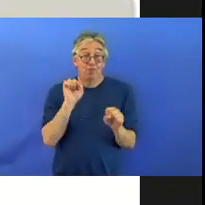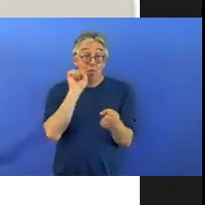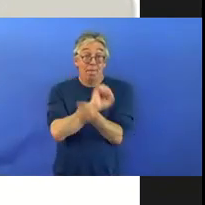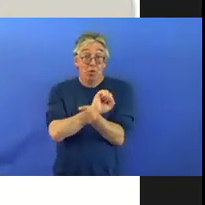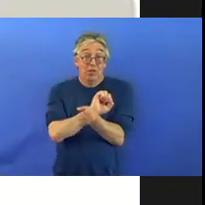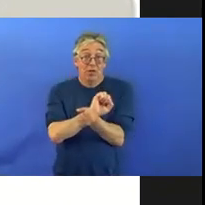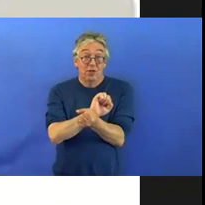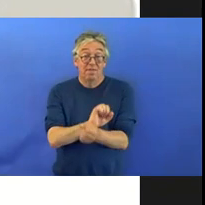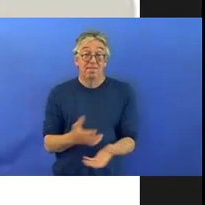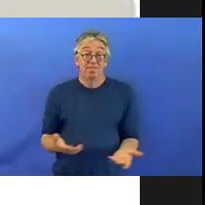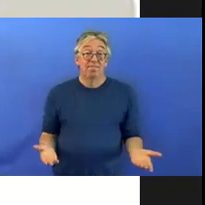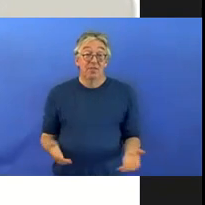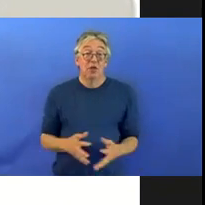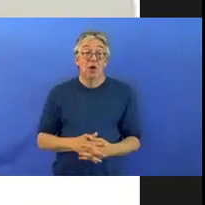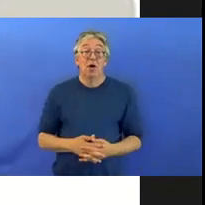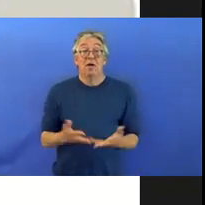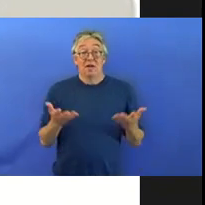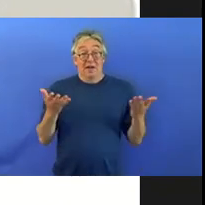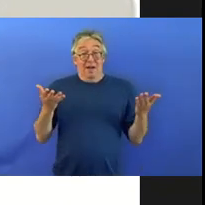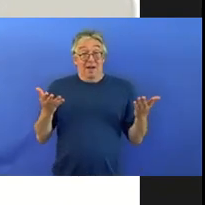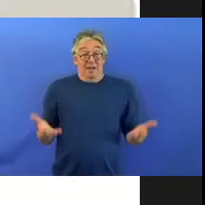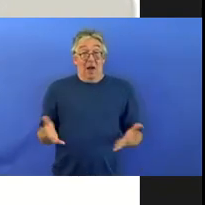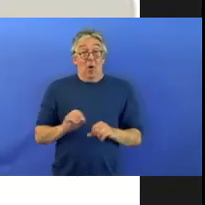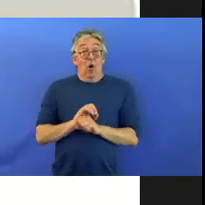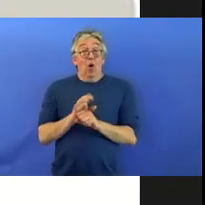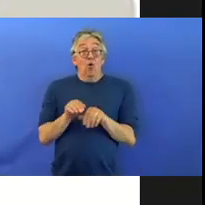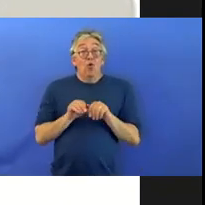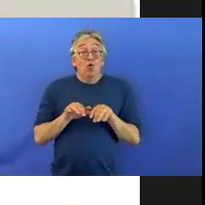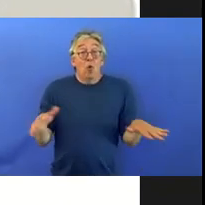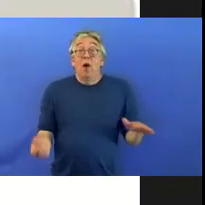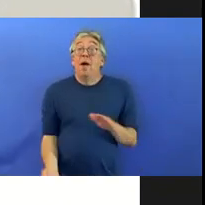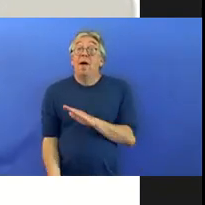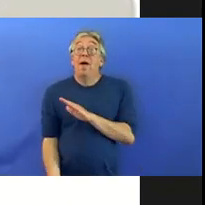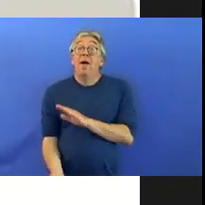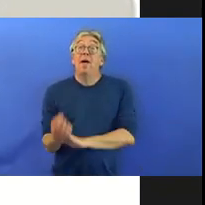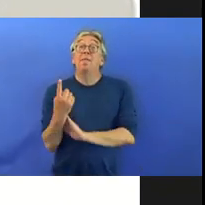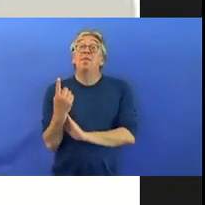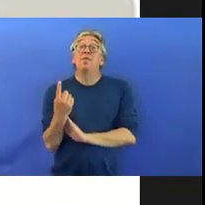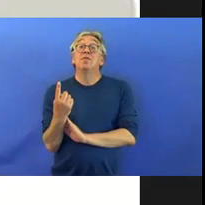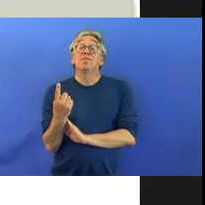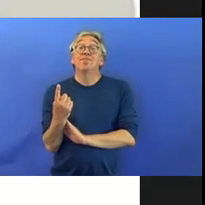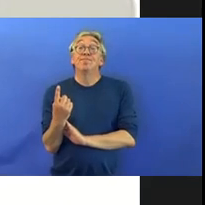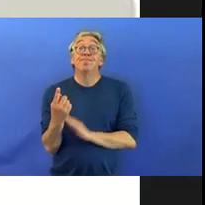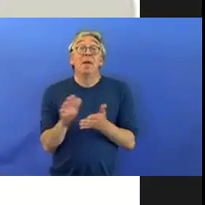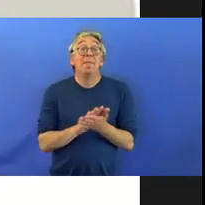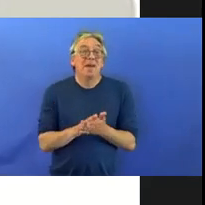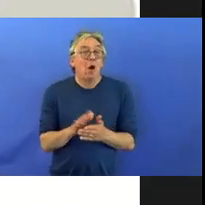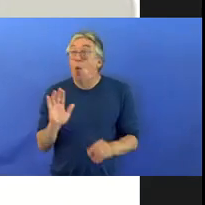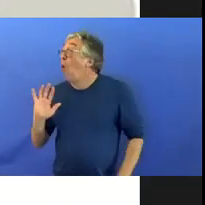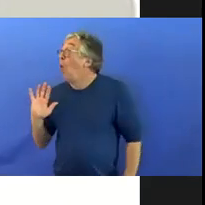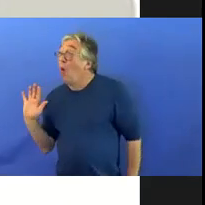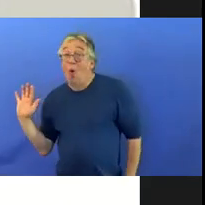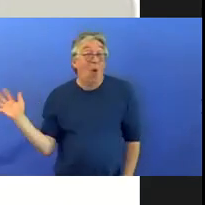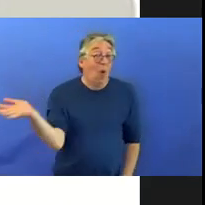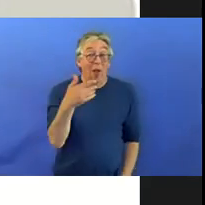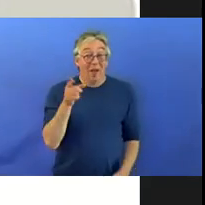COVID-19 situation forced everyone to live in isolation or live in the home.